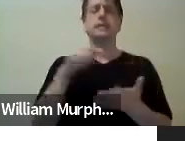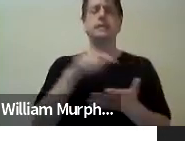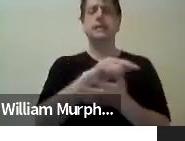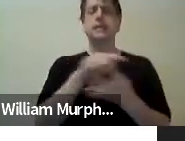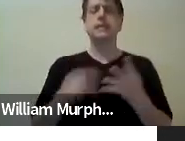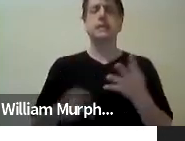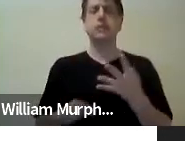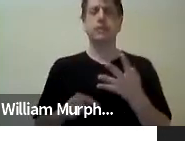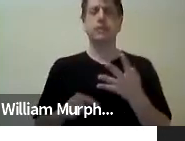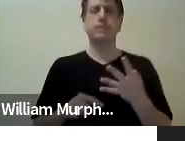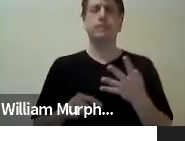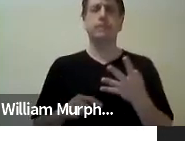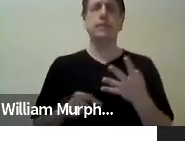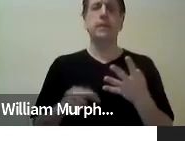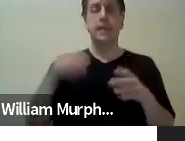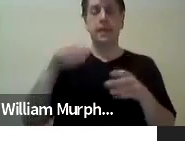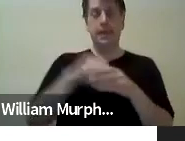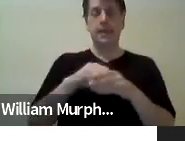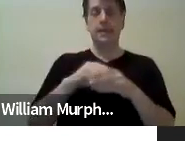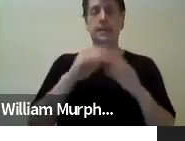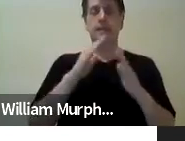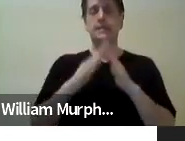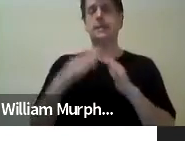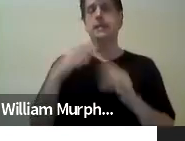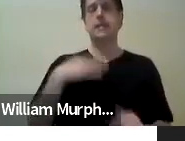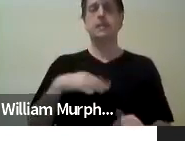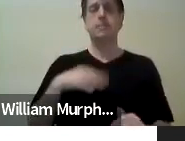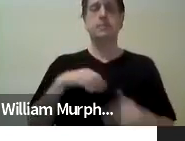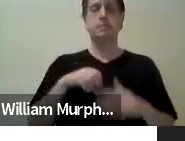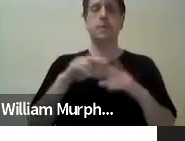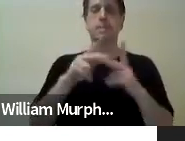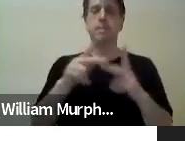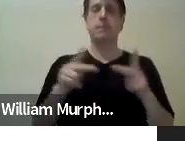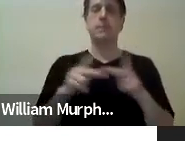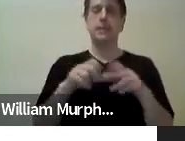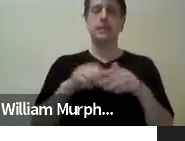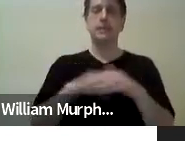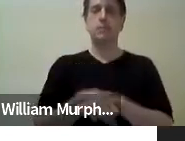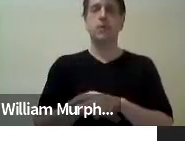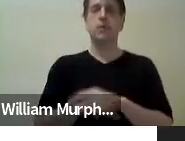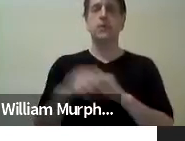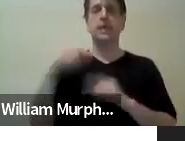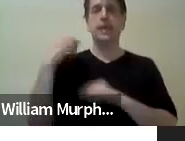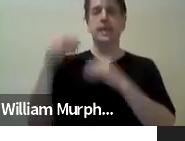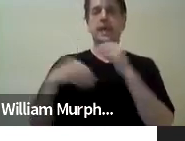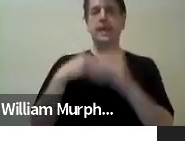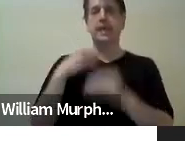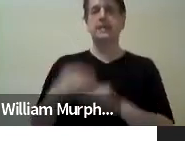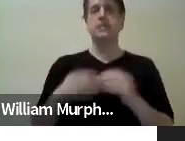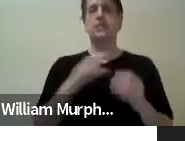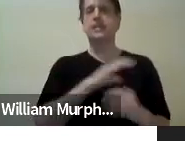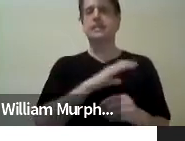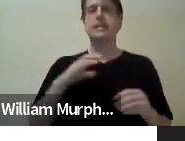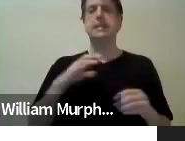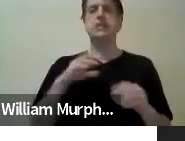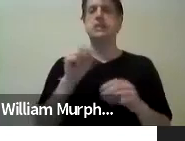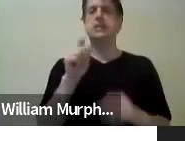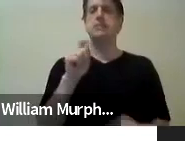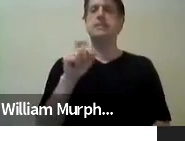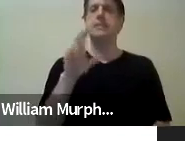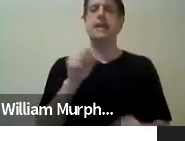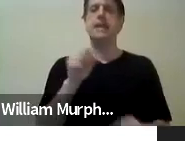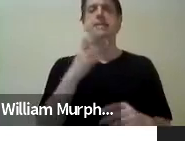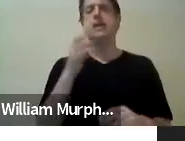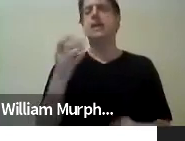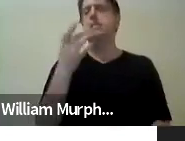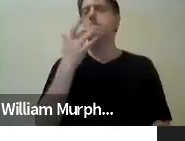protected classes in the city of Pittsburgh. There's place of birth, ancestry, citizenship status, and preferred language.